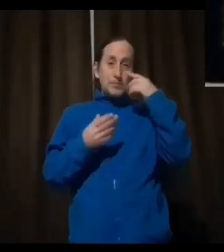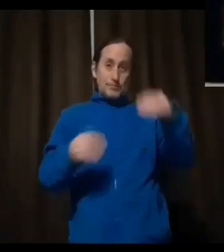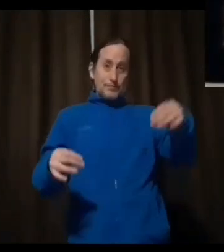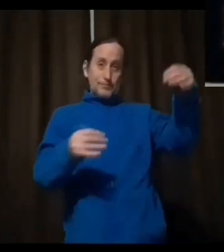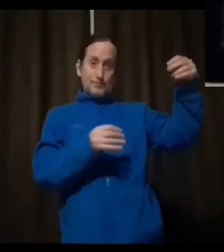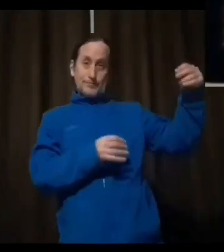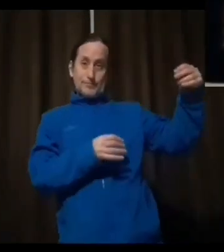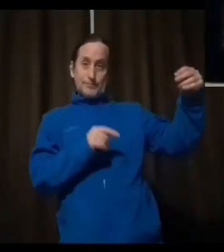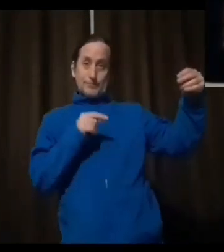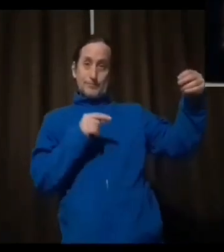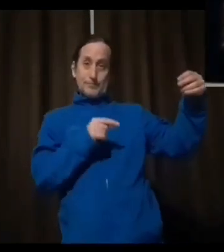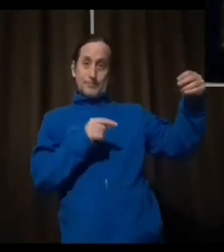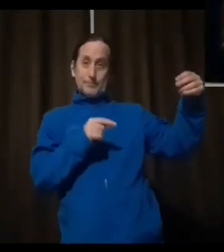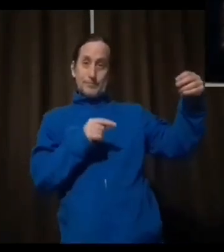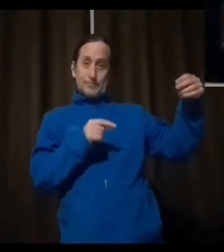We get the twin band mark.